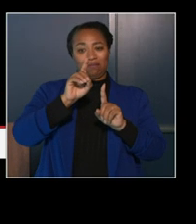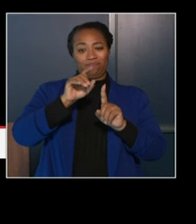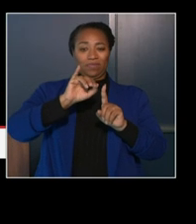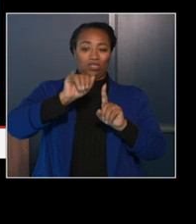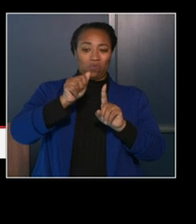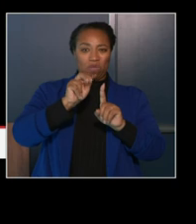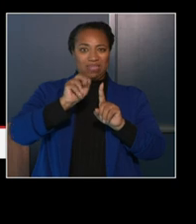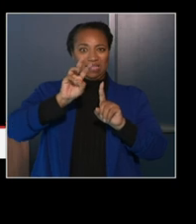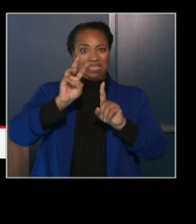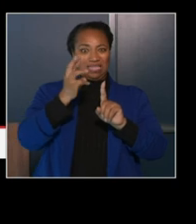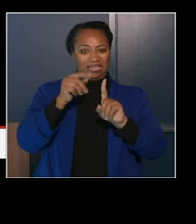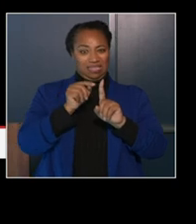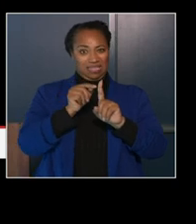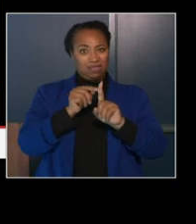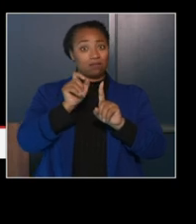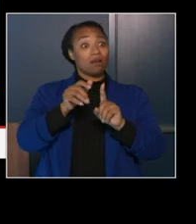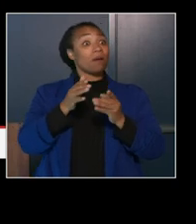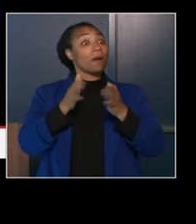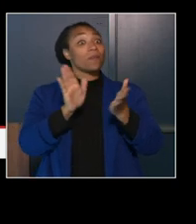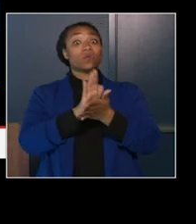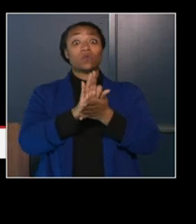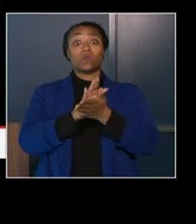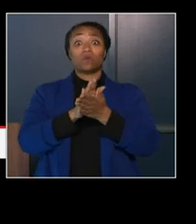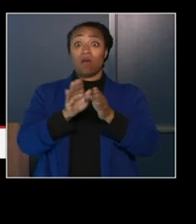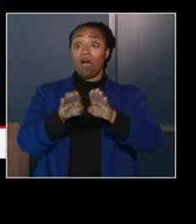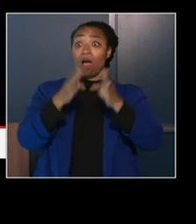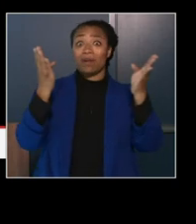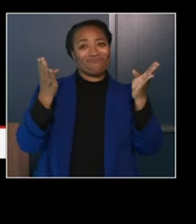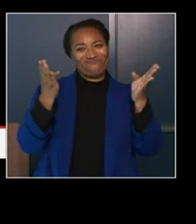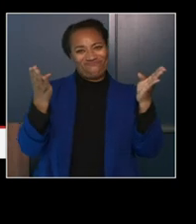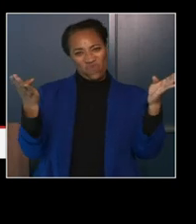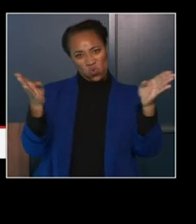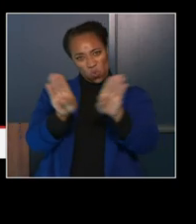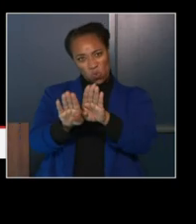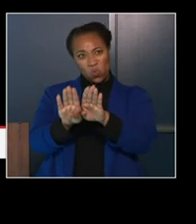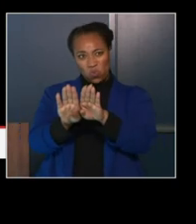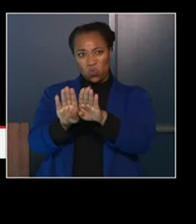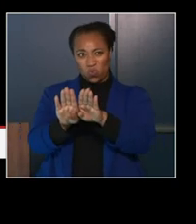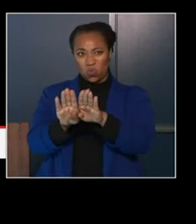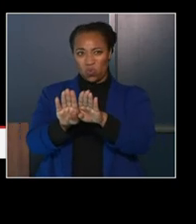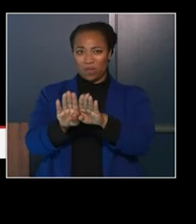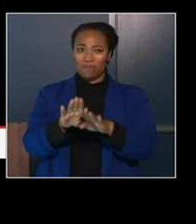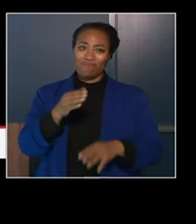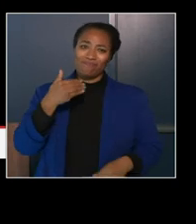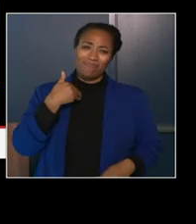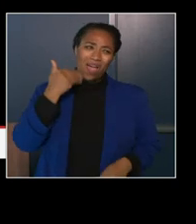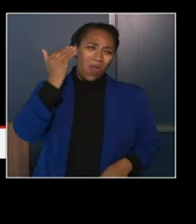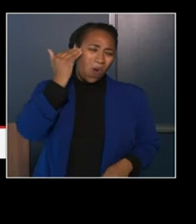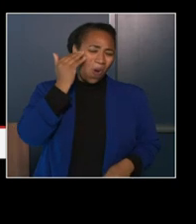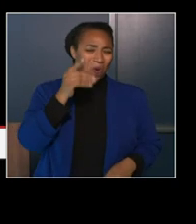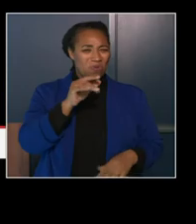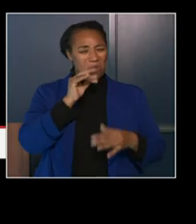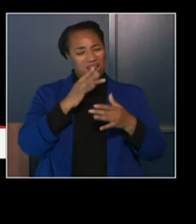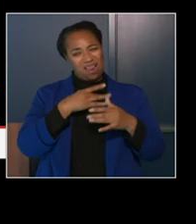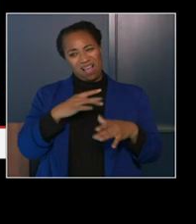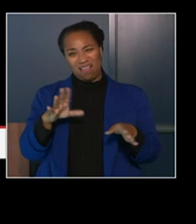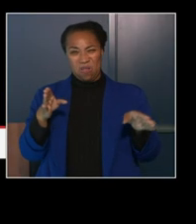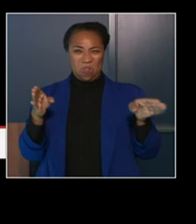be closed. And as everyone knows, I don't like to close schools, so that should tell you how serious the forecast